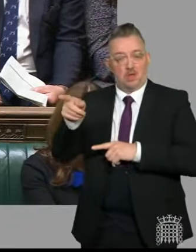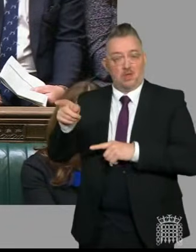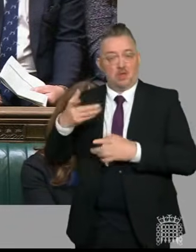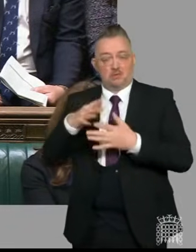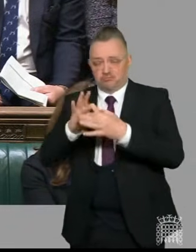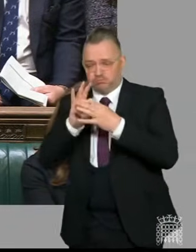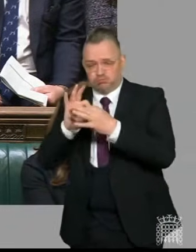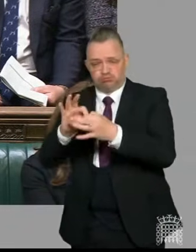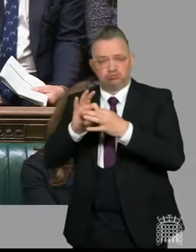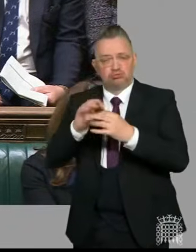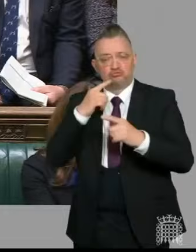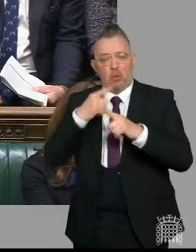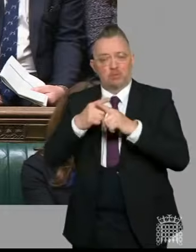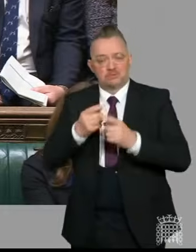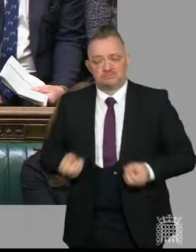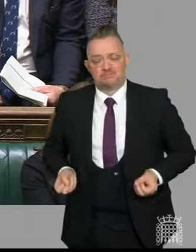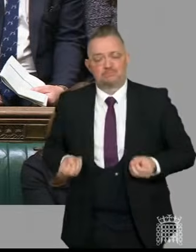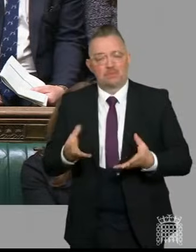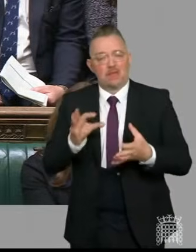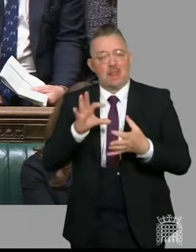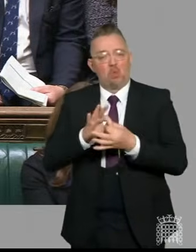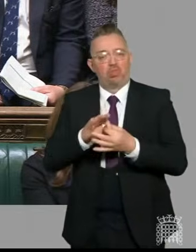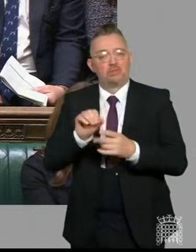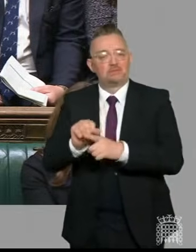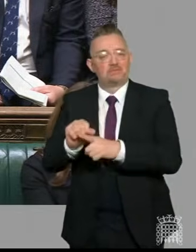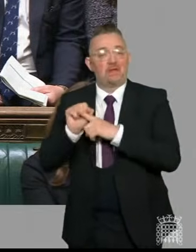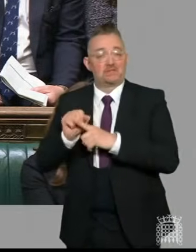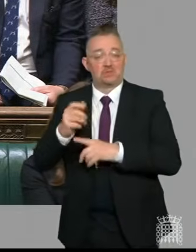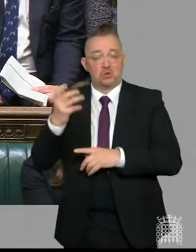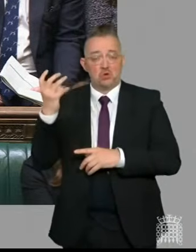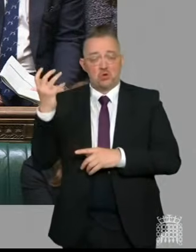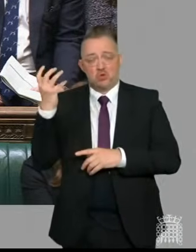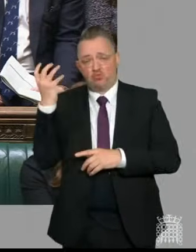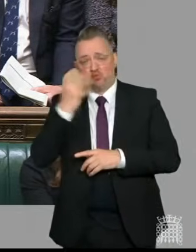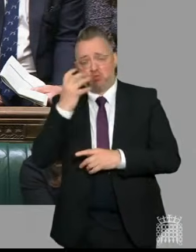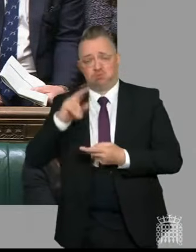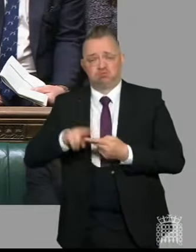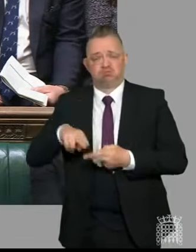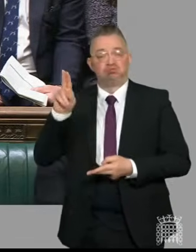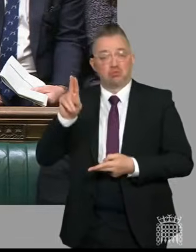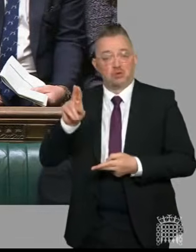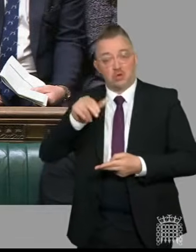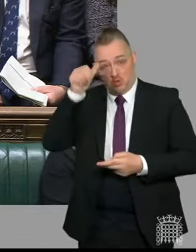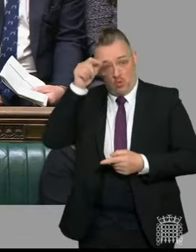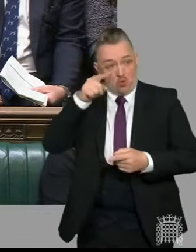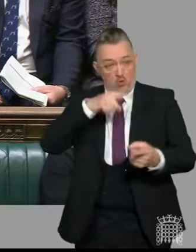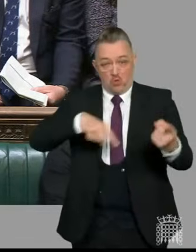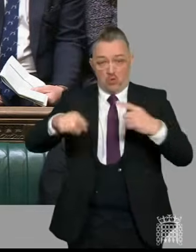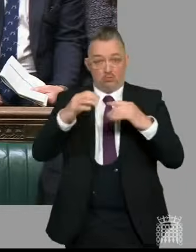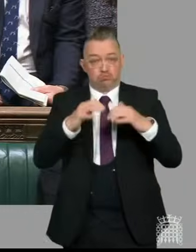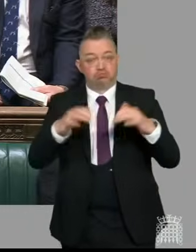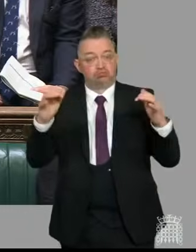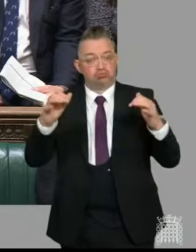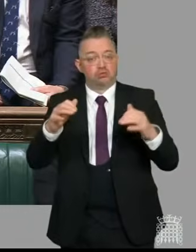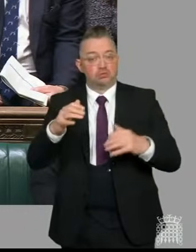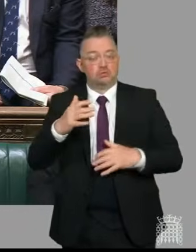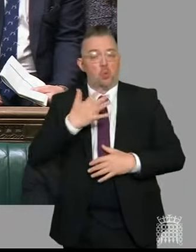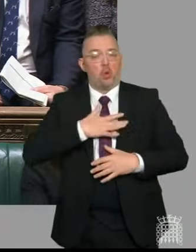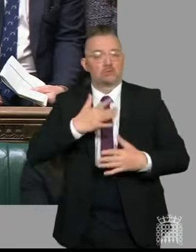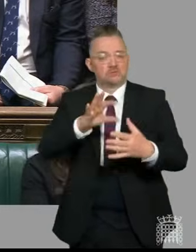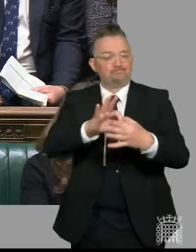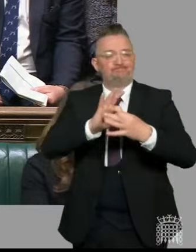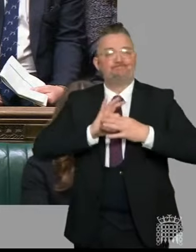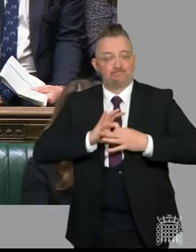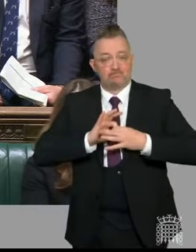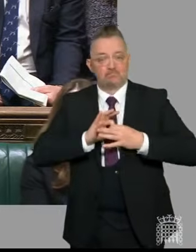Yeah. Mr. Speaker, I'm sure that members will also want to join me in wishing the Jewish community a